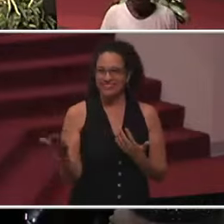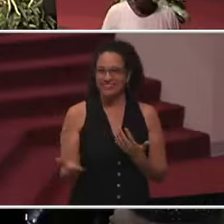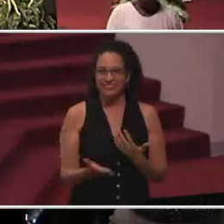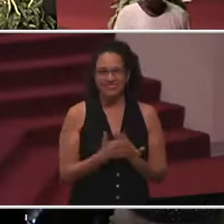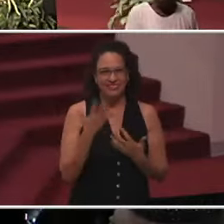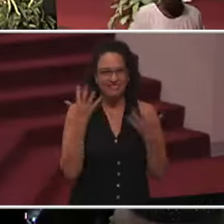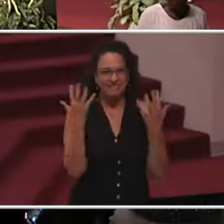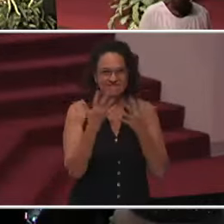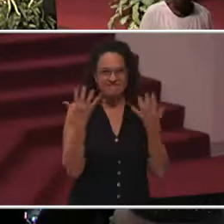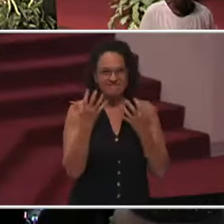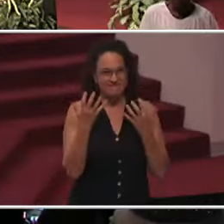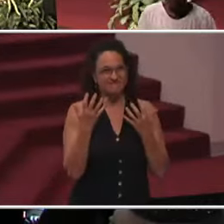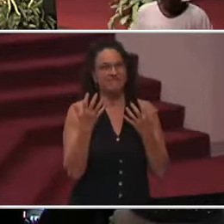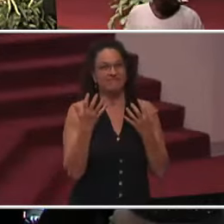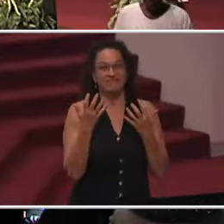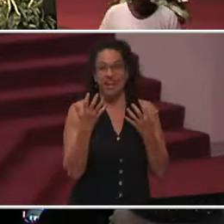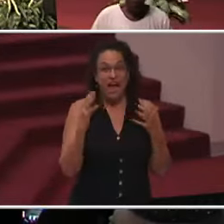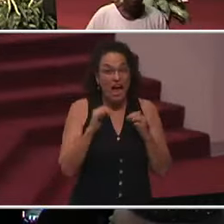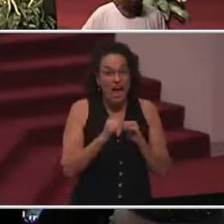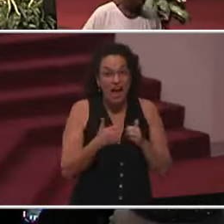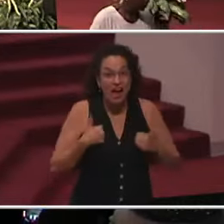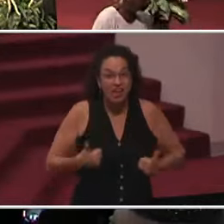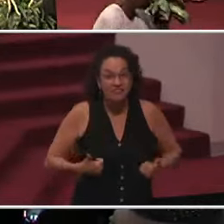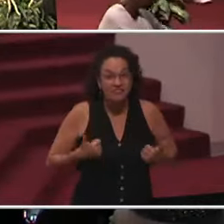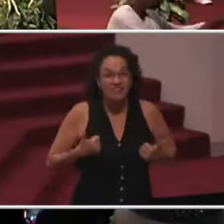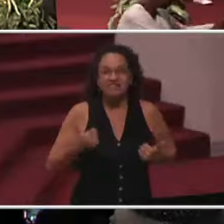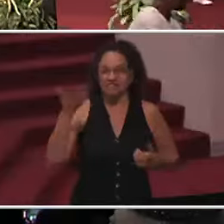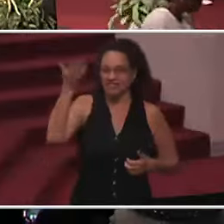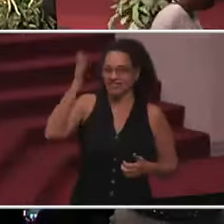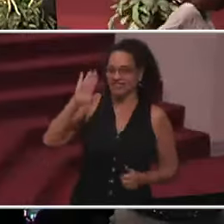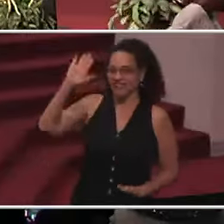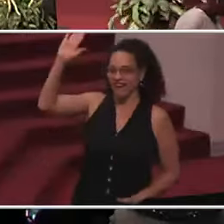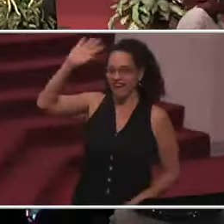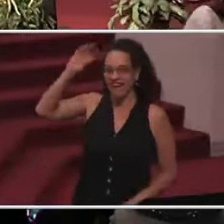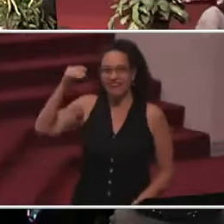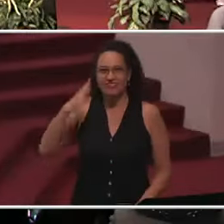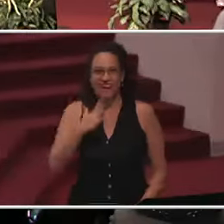for me to explain. It was God's grace.